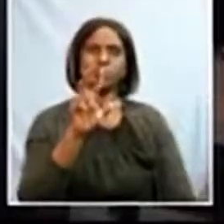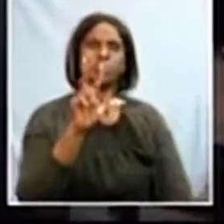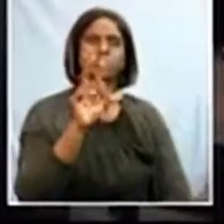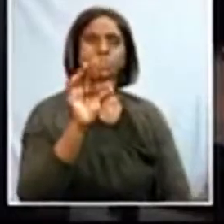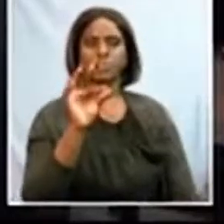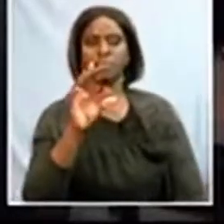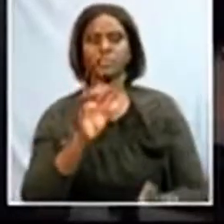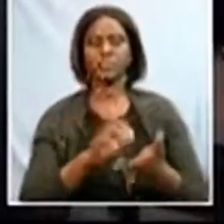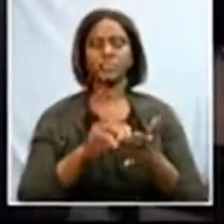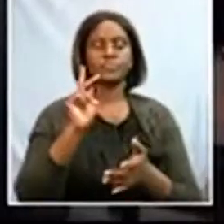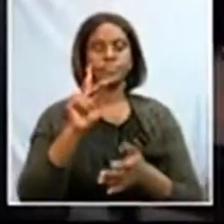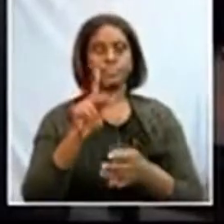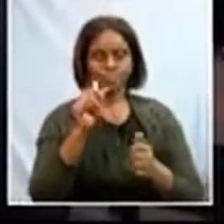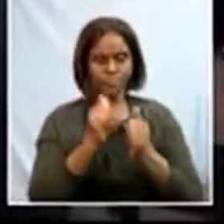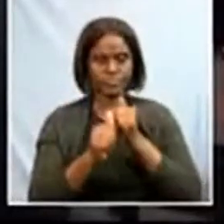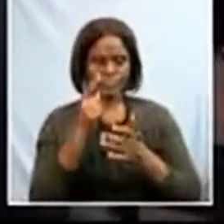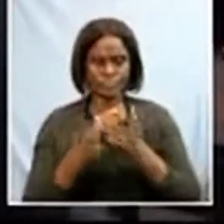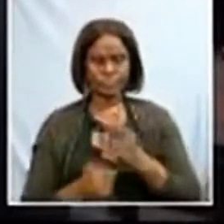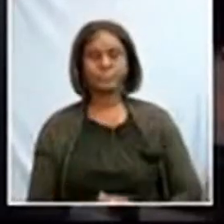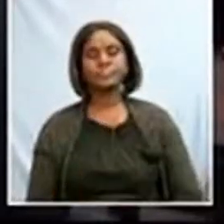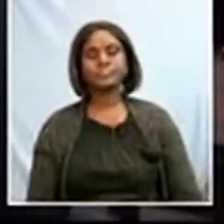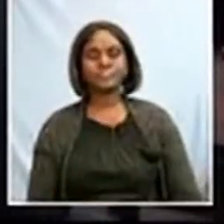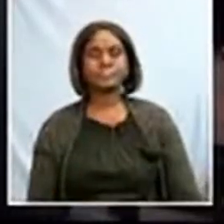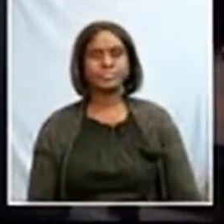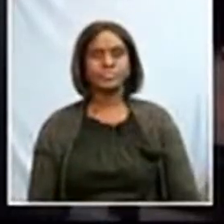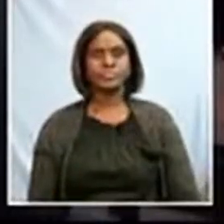339,000 kwacha, which